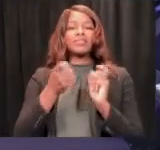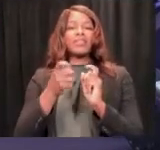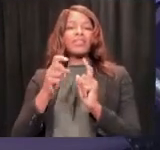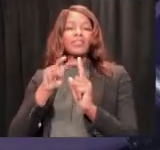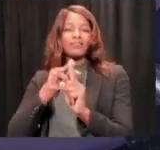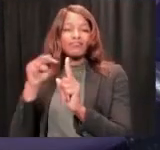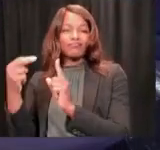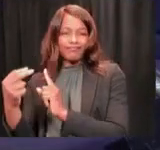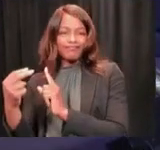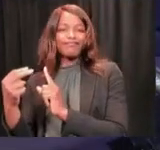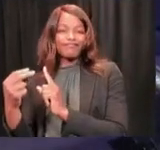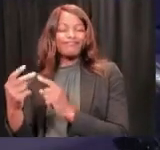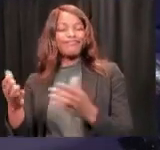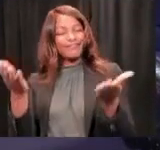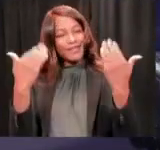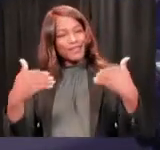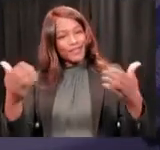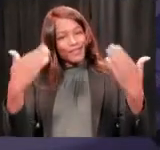Repacking your bags.